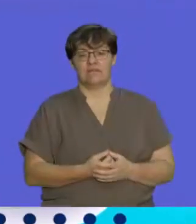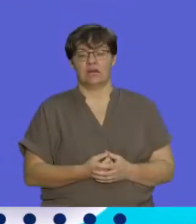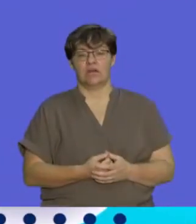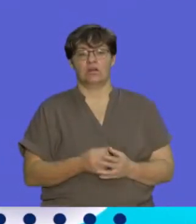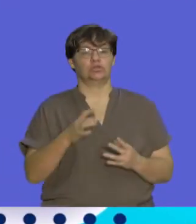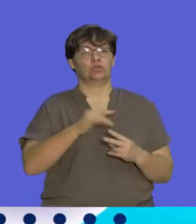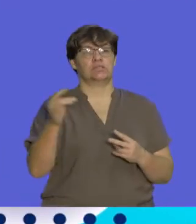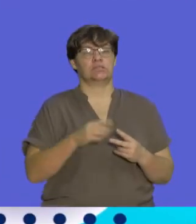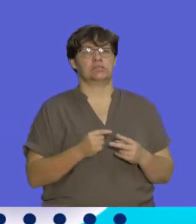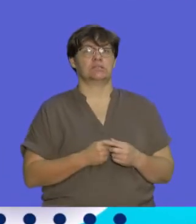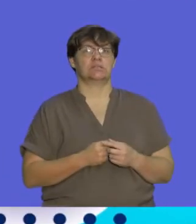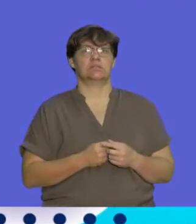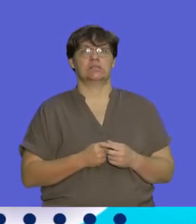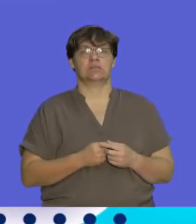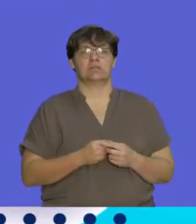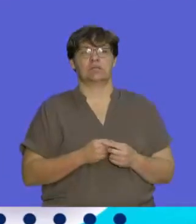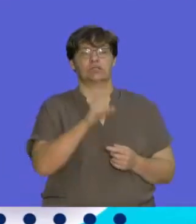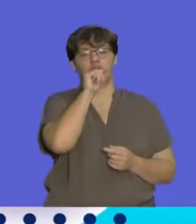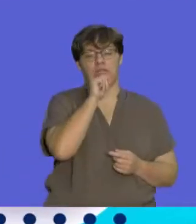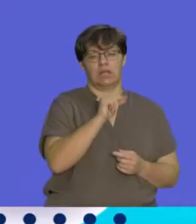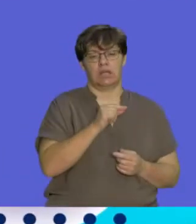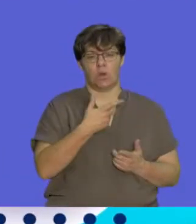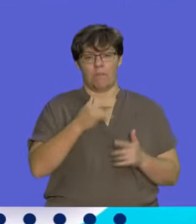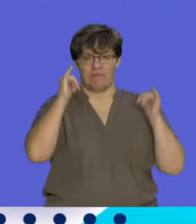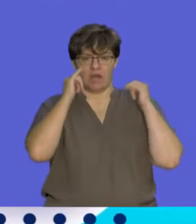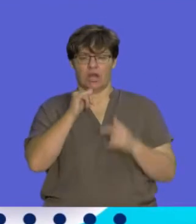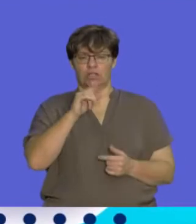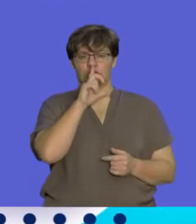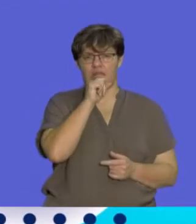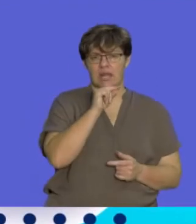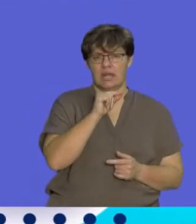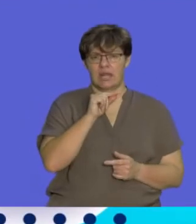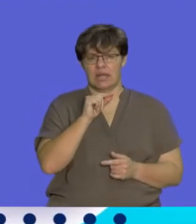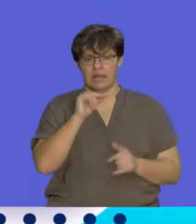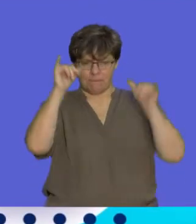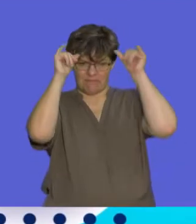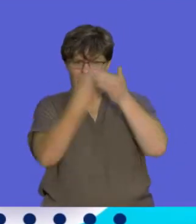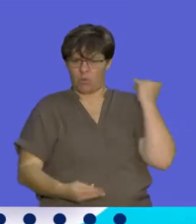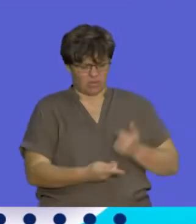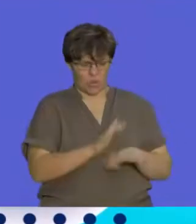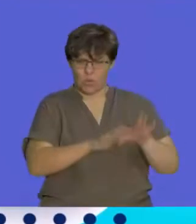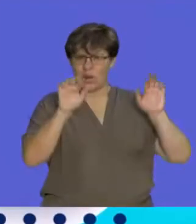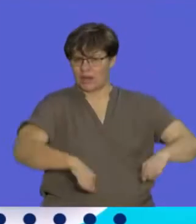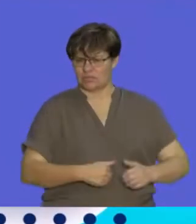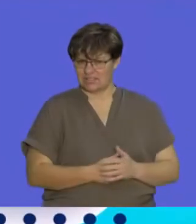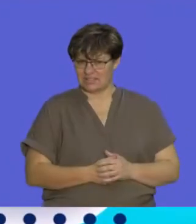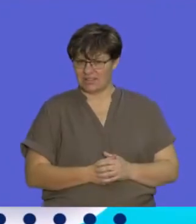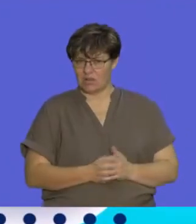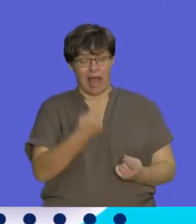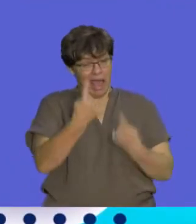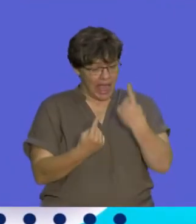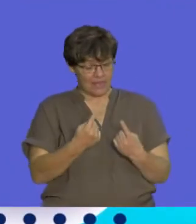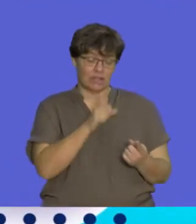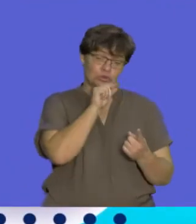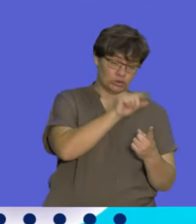chicken or beef. You can't be chicken and beef on the same plate. That's not allowed. In the restaurant, you either have chicken